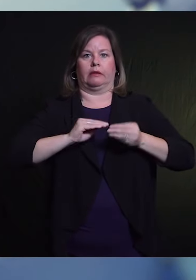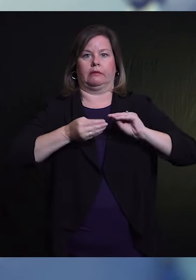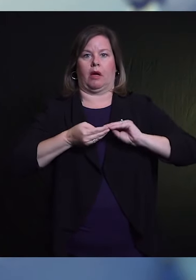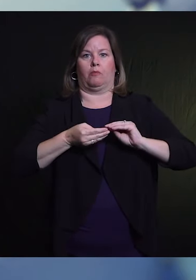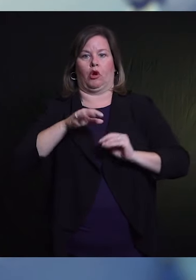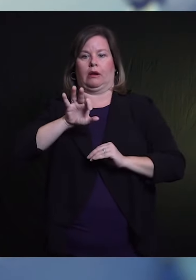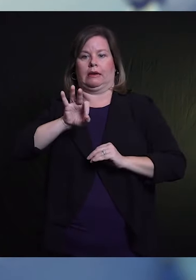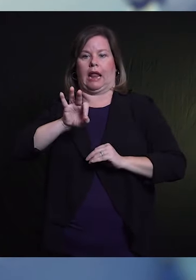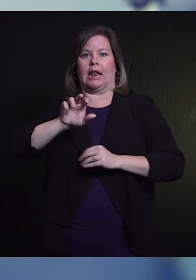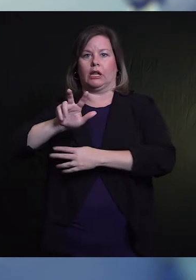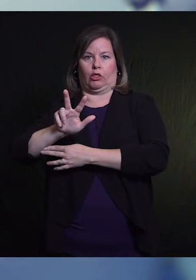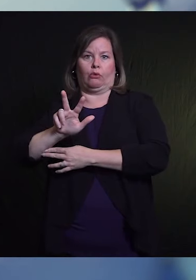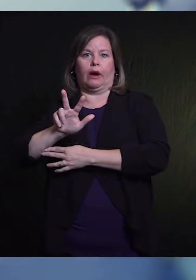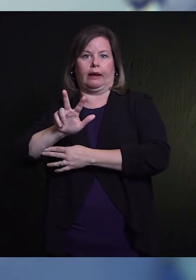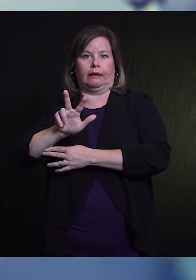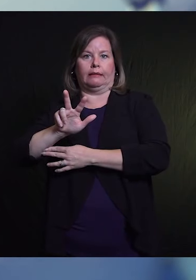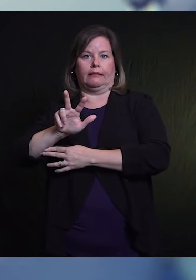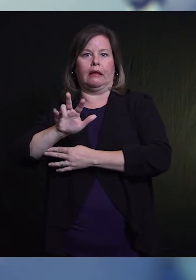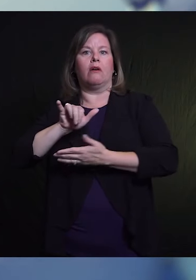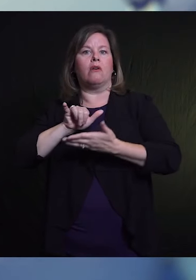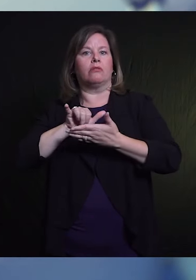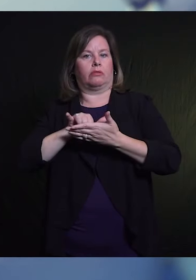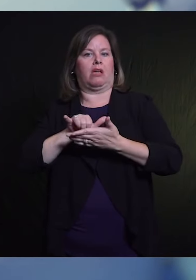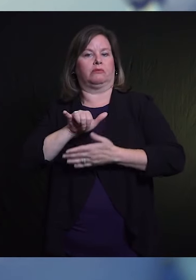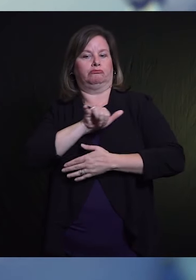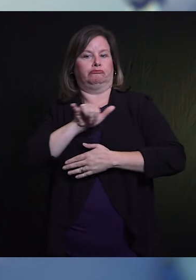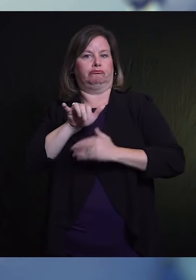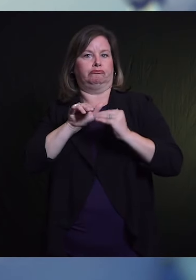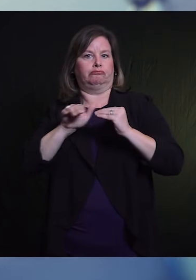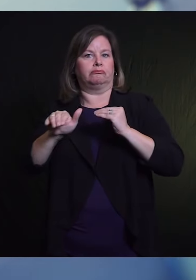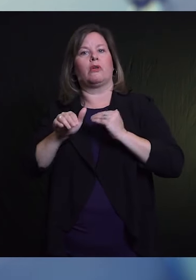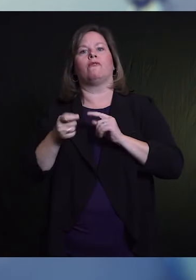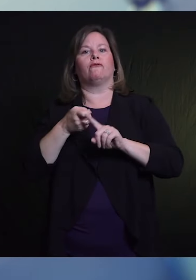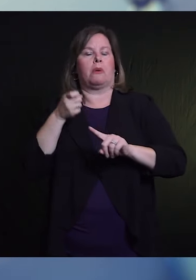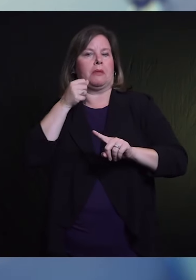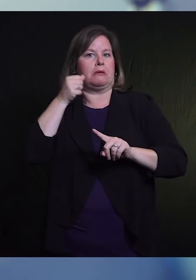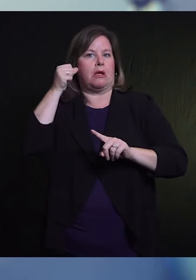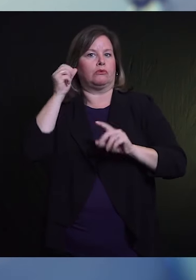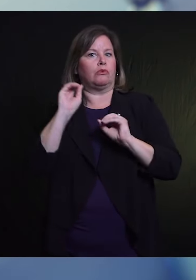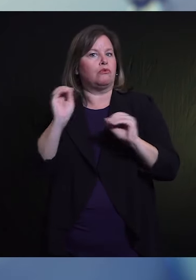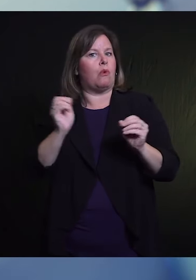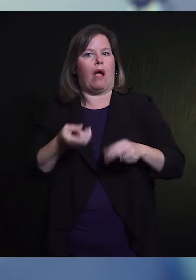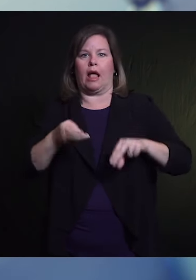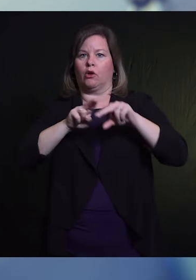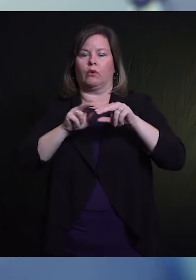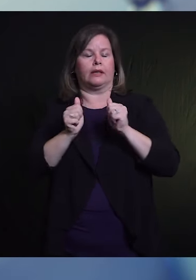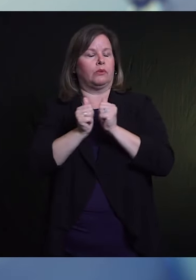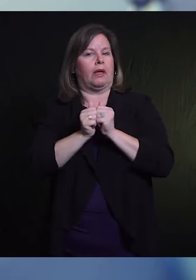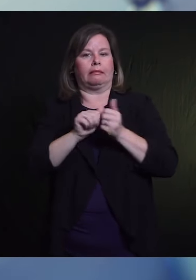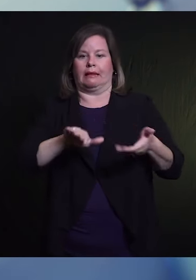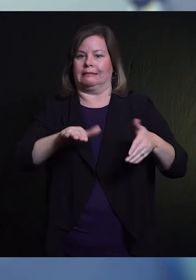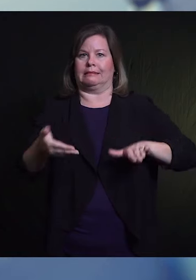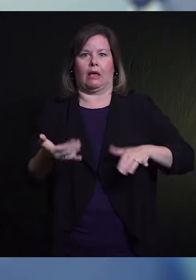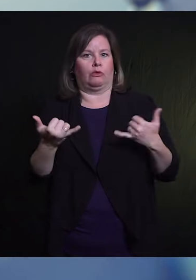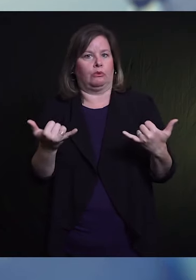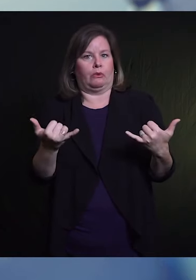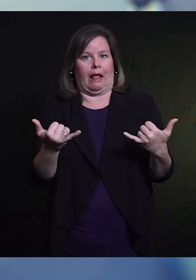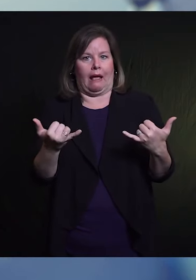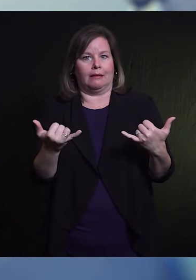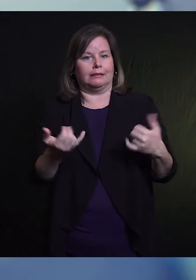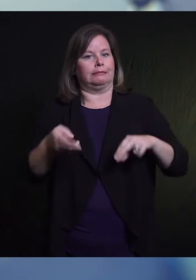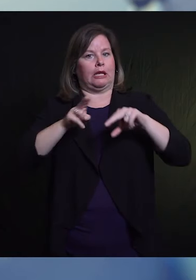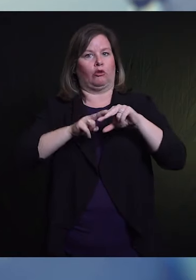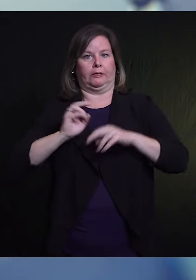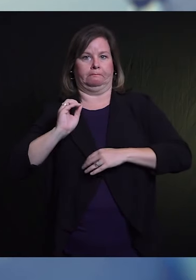stayed steady since yesterday's number. Very happy about that. We haven't had any increase in death reported today, and that's the first day